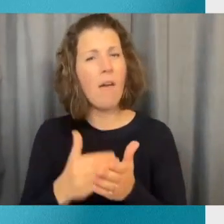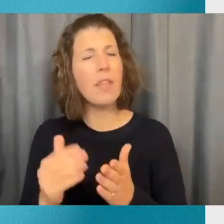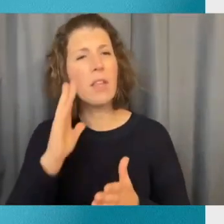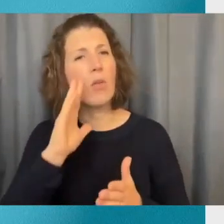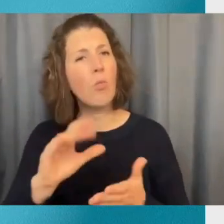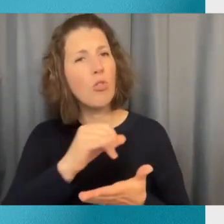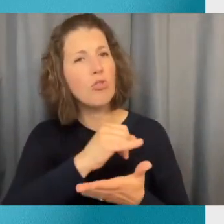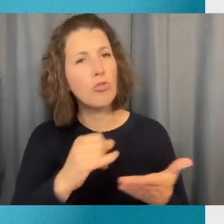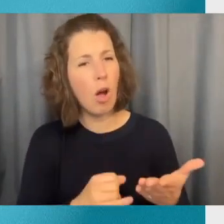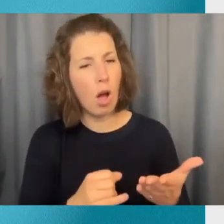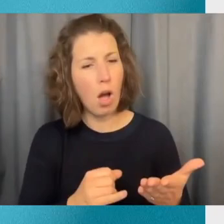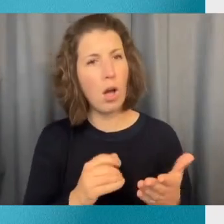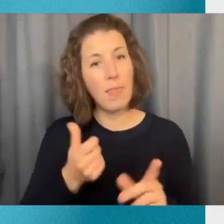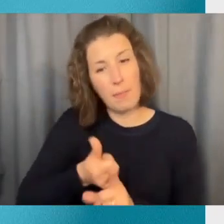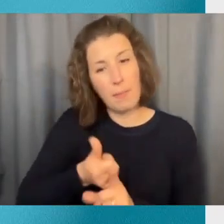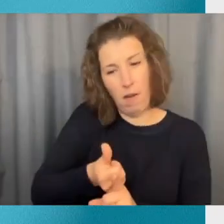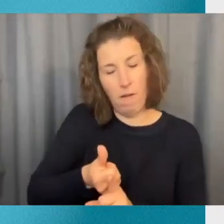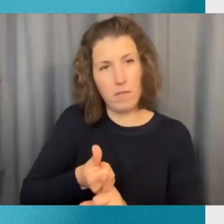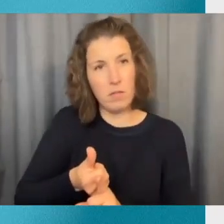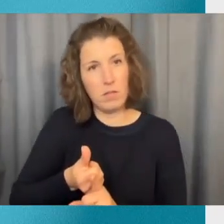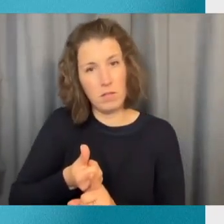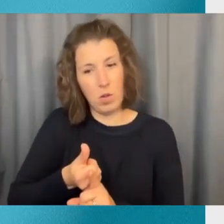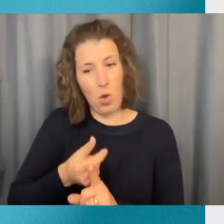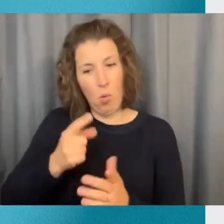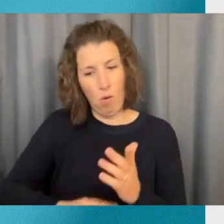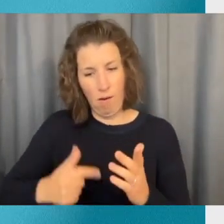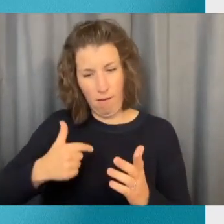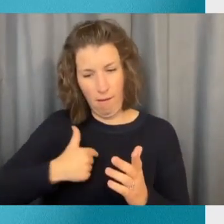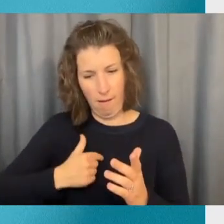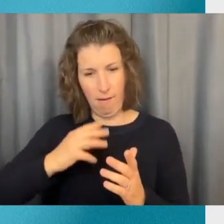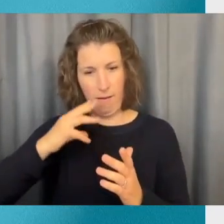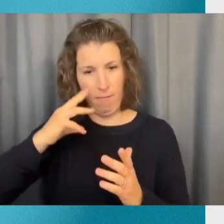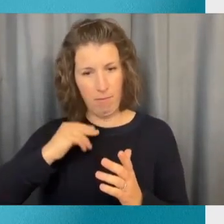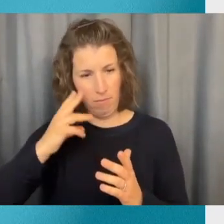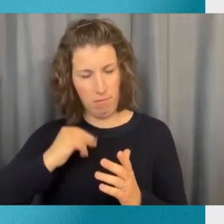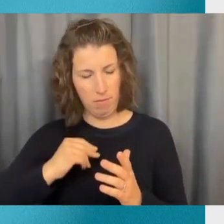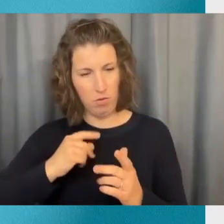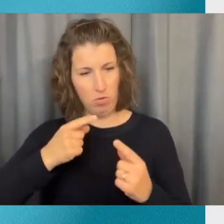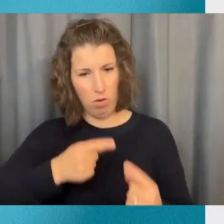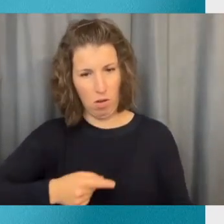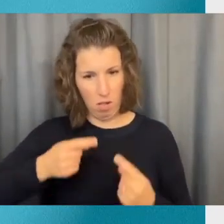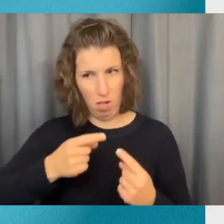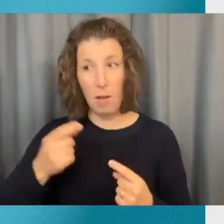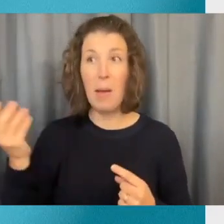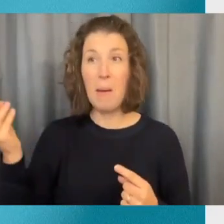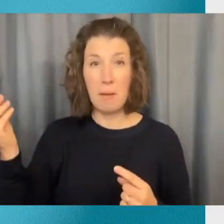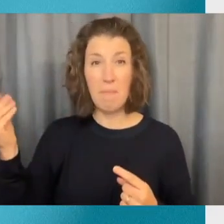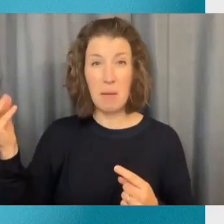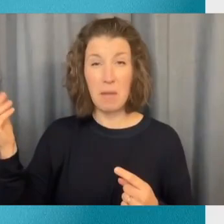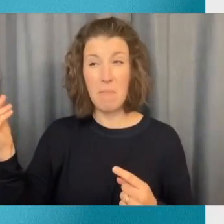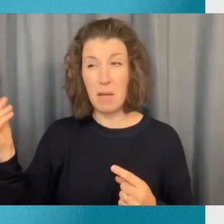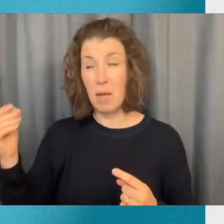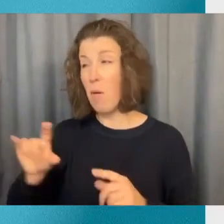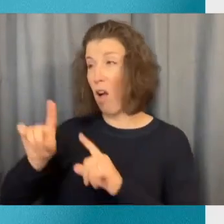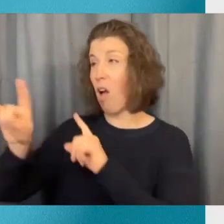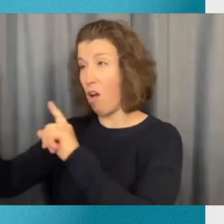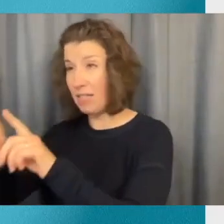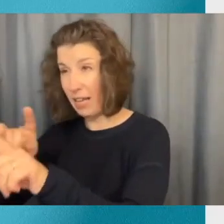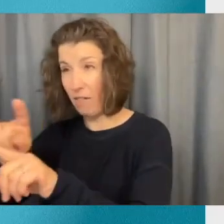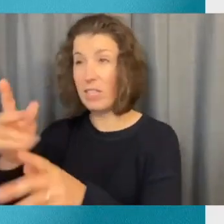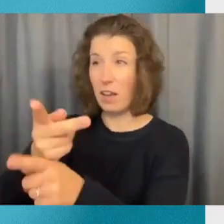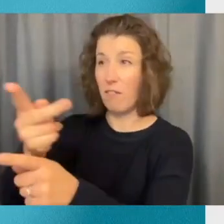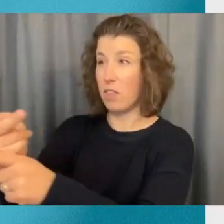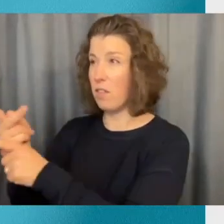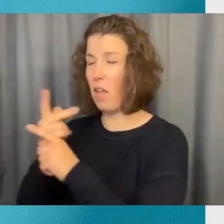they were struggling with, maybe, 25 beeper calls and 300 demands by their attending physician. But sometimes they